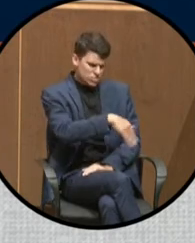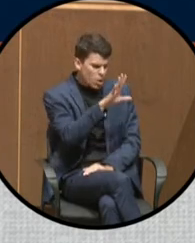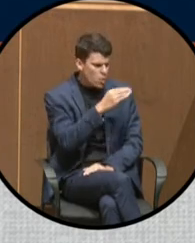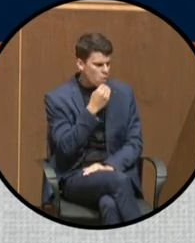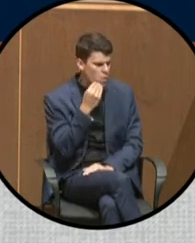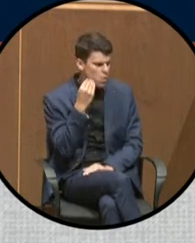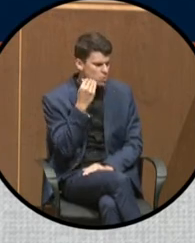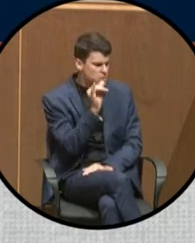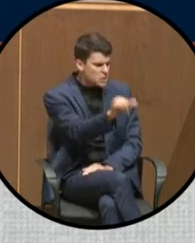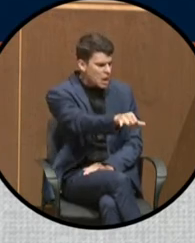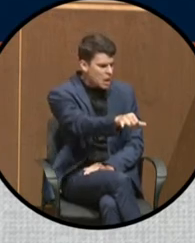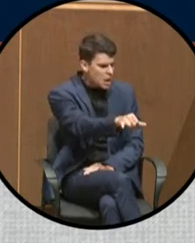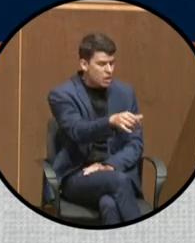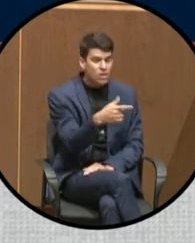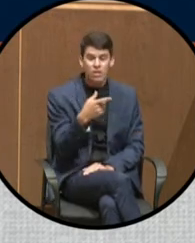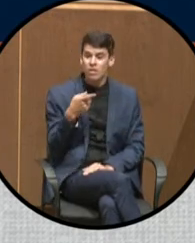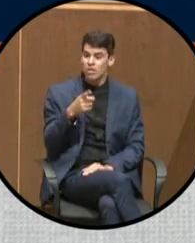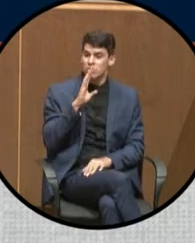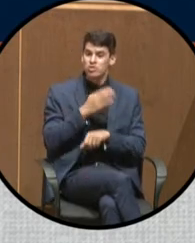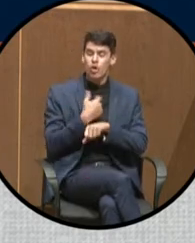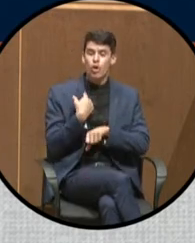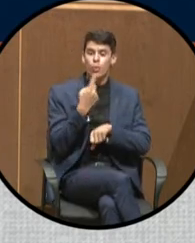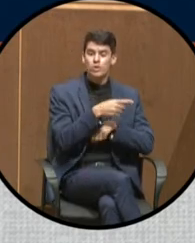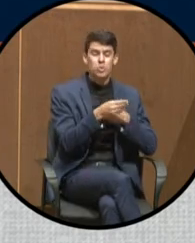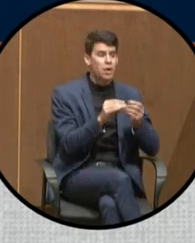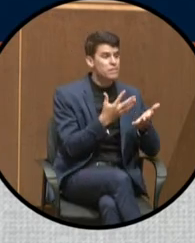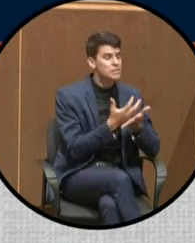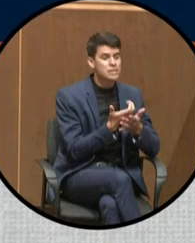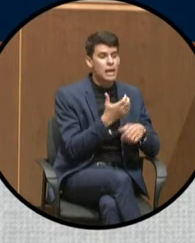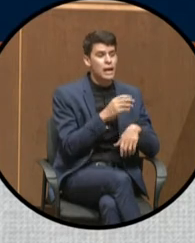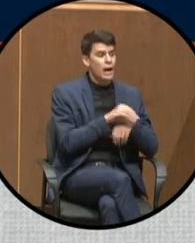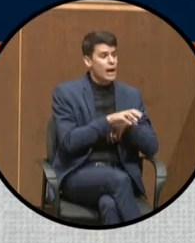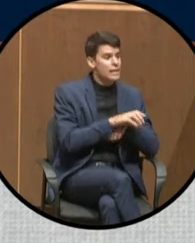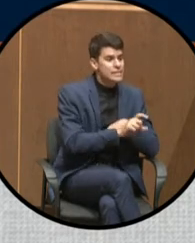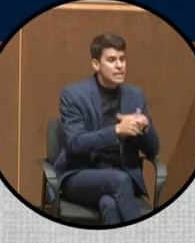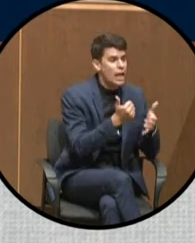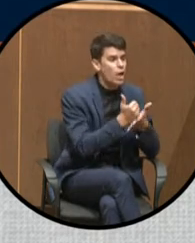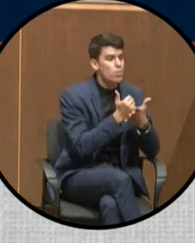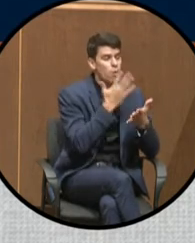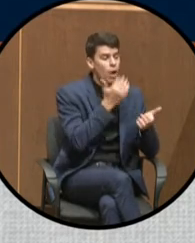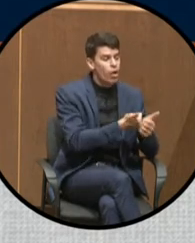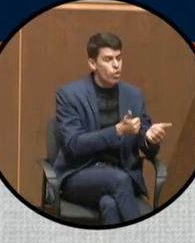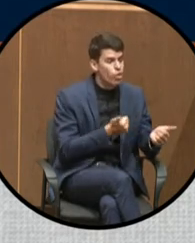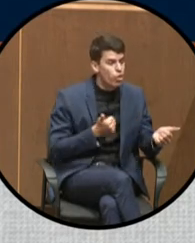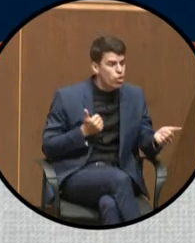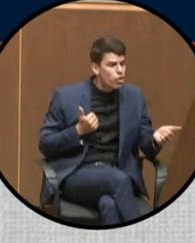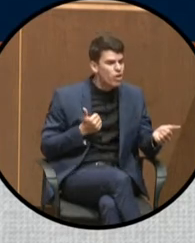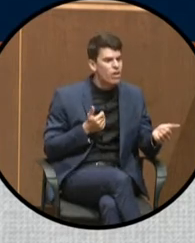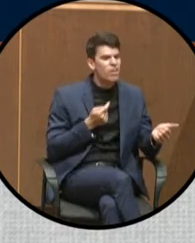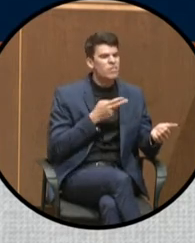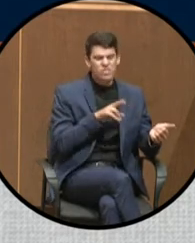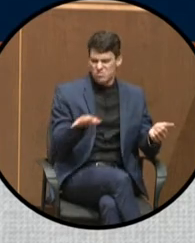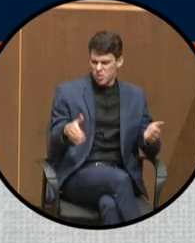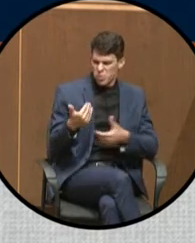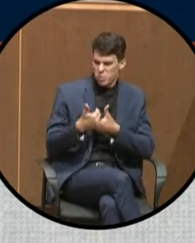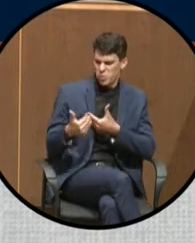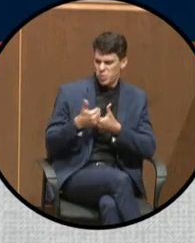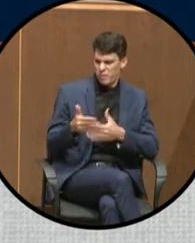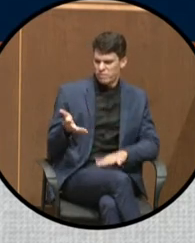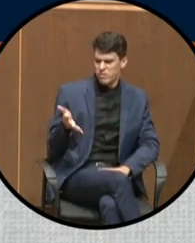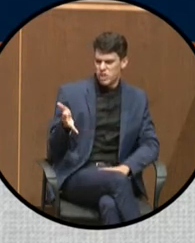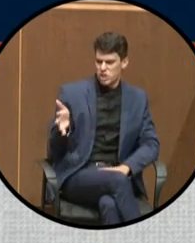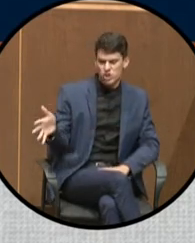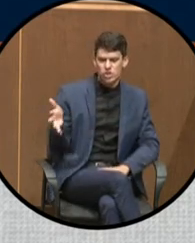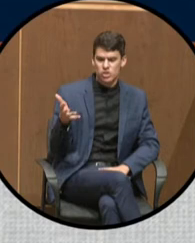home. She went to the office to seek guidance because she was falling behind in her class, only to be treated like a nuisance because they did not want